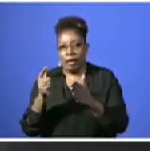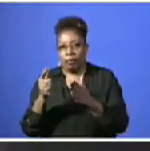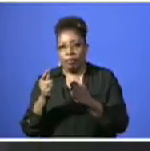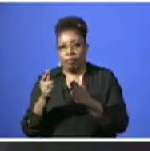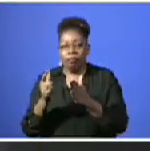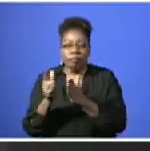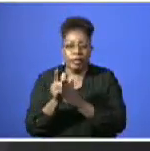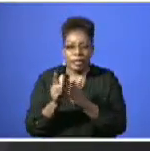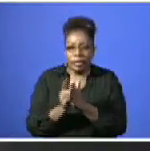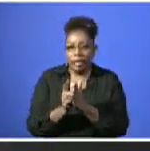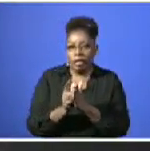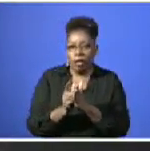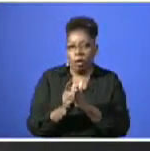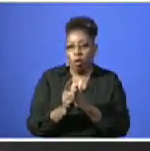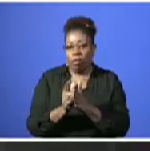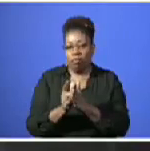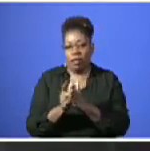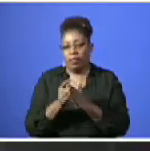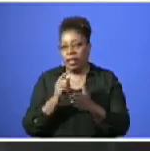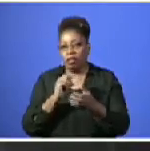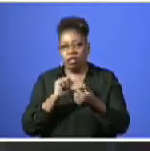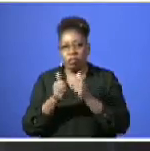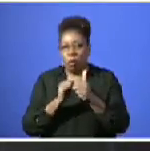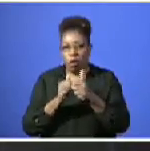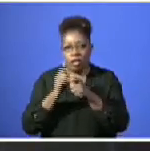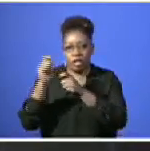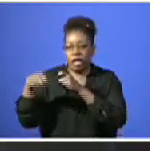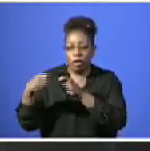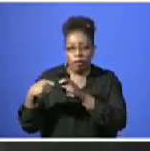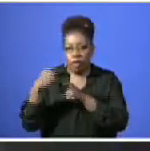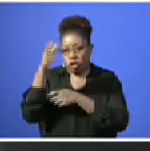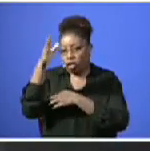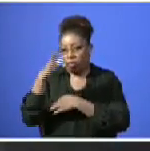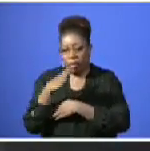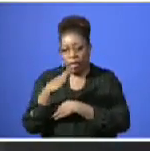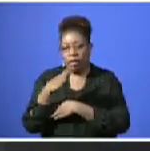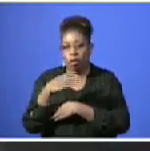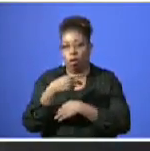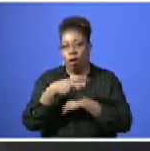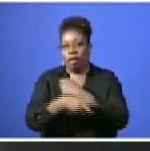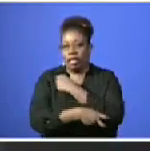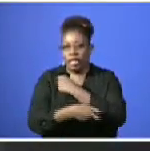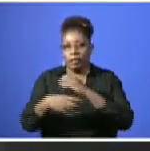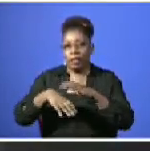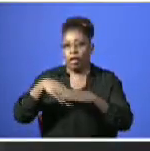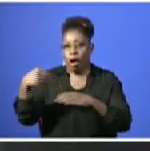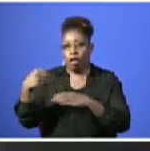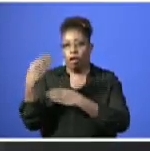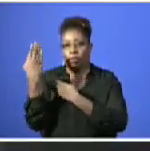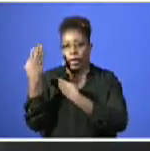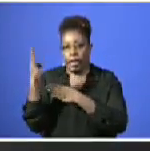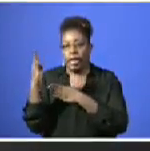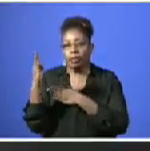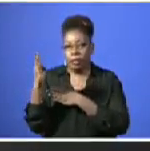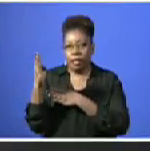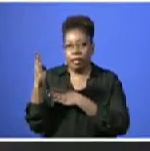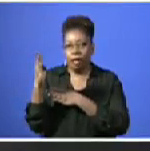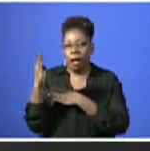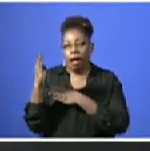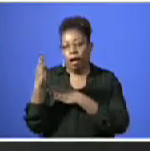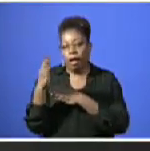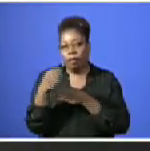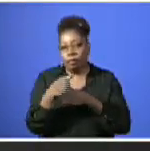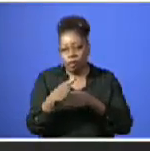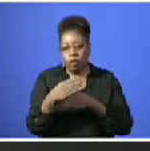other nationalities from the south, poaching in Bahamian waters. We have an obligation to continue to work closely with